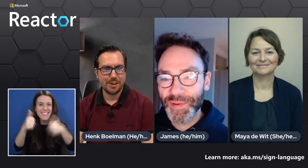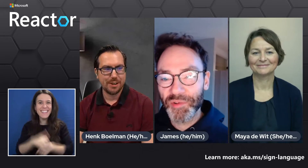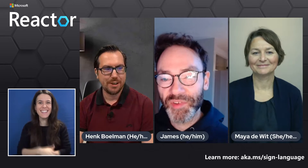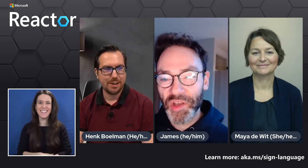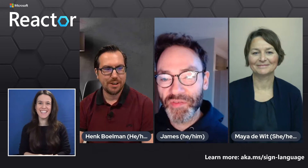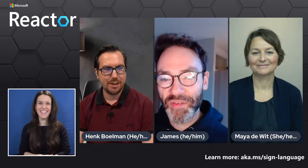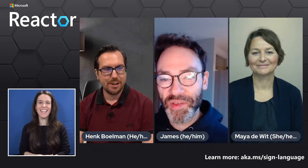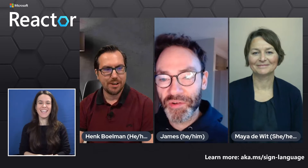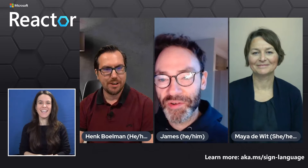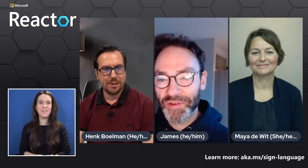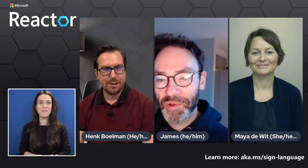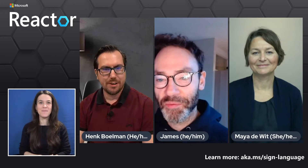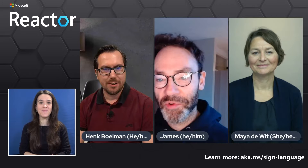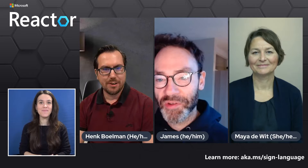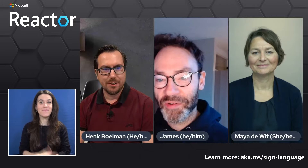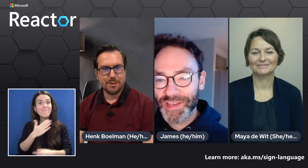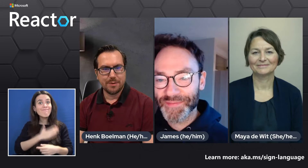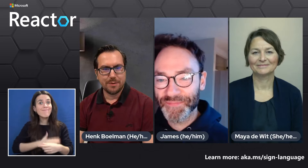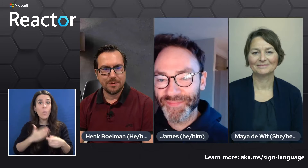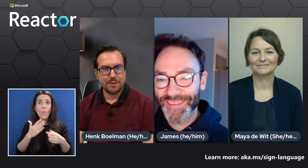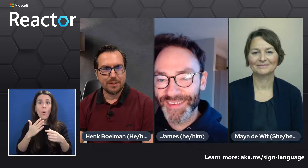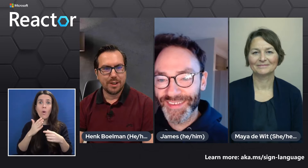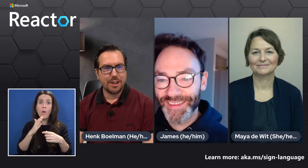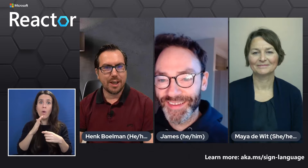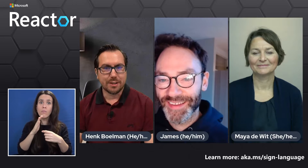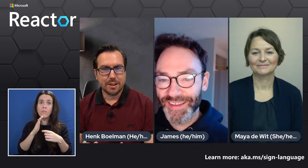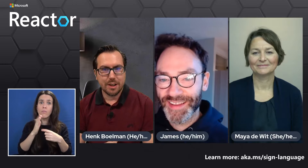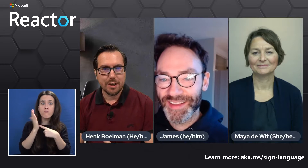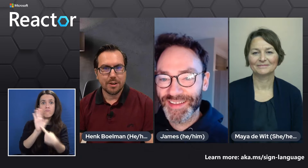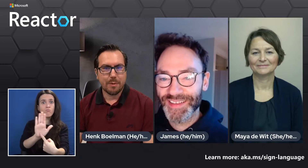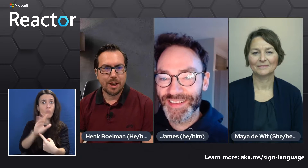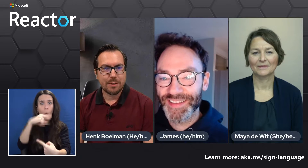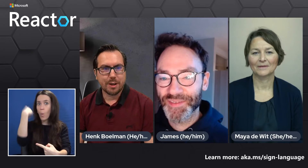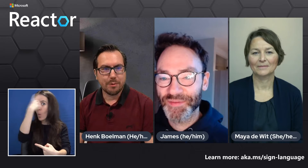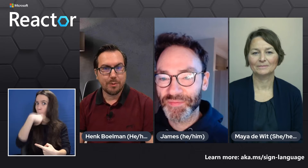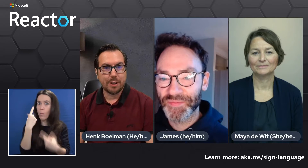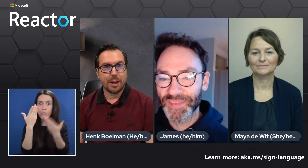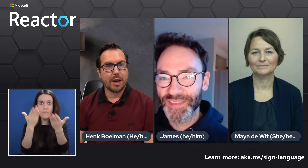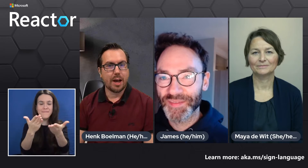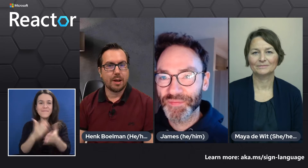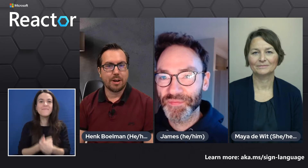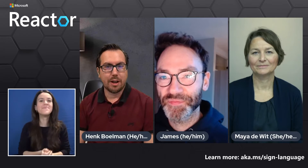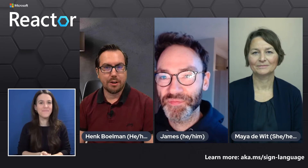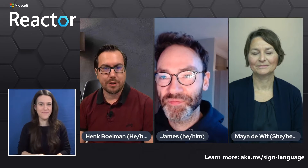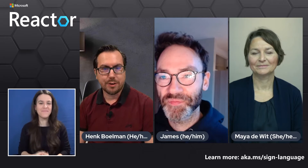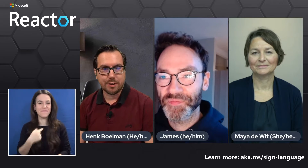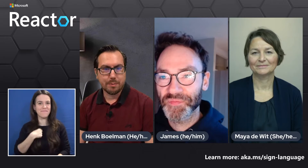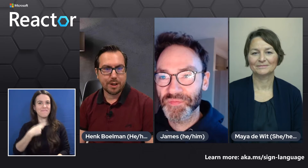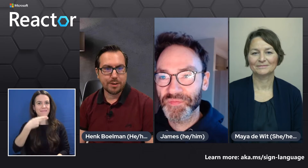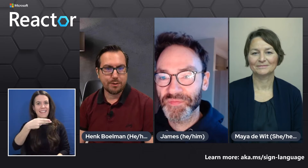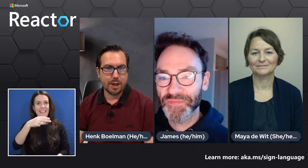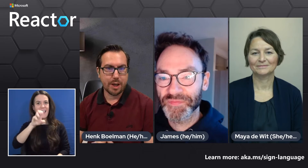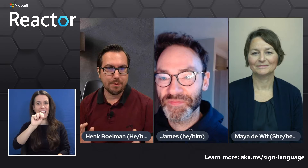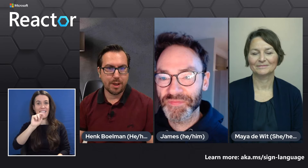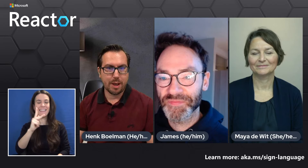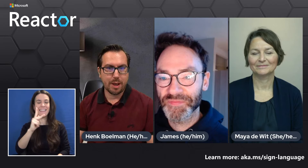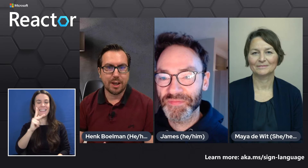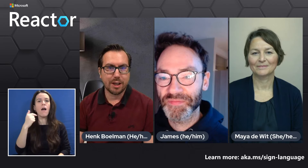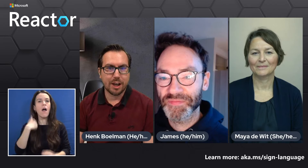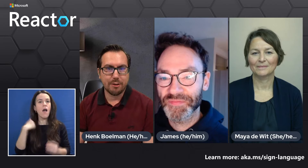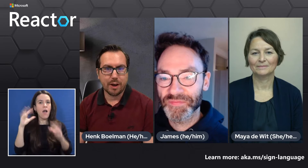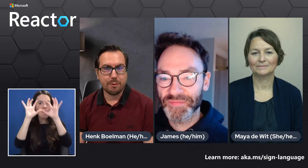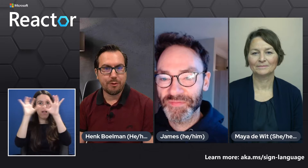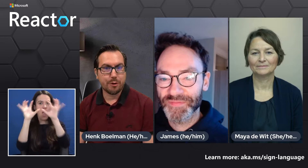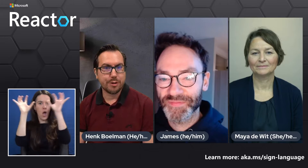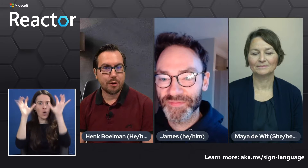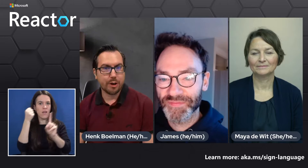us a bit more of an overview of what your role is? Yes. So my name is Henk Boelman and I am a cloud advocate at Microsoft. And in my daily